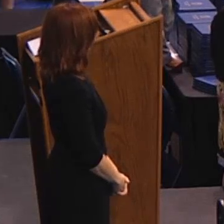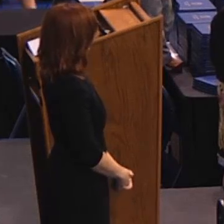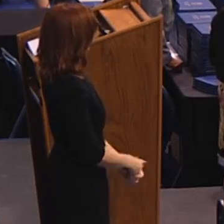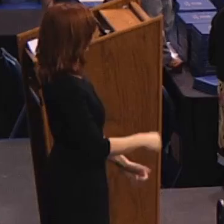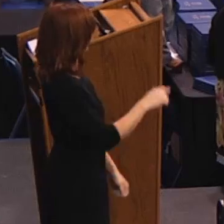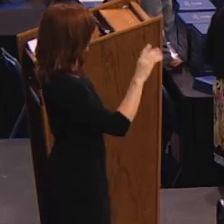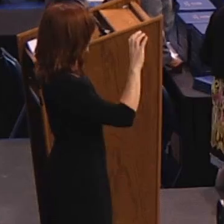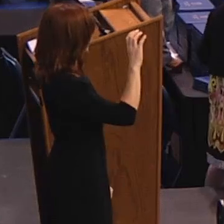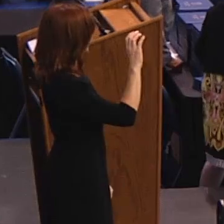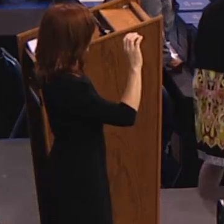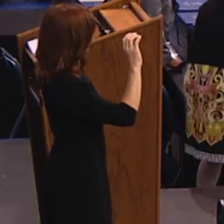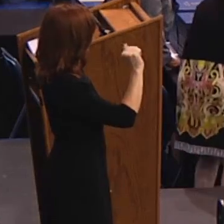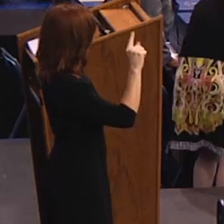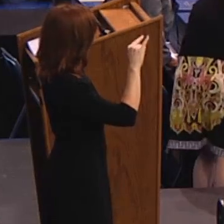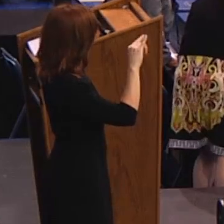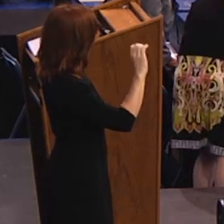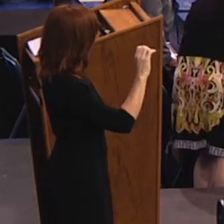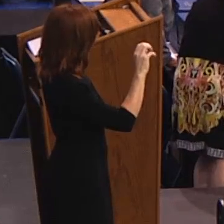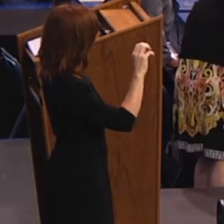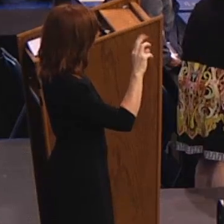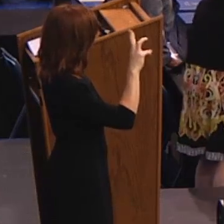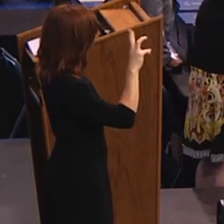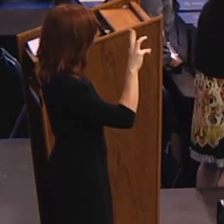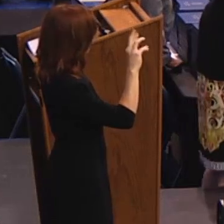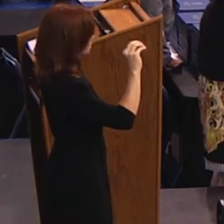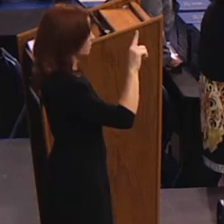Katie Ray Wolf, nursing.